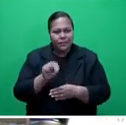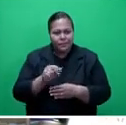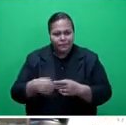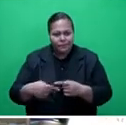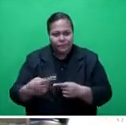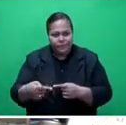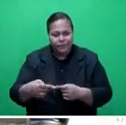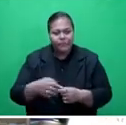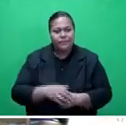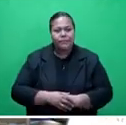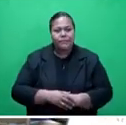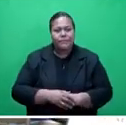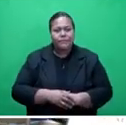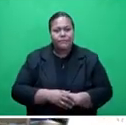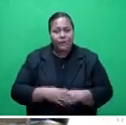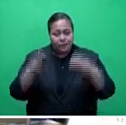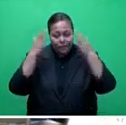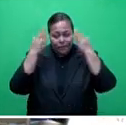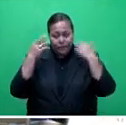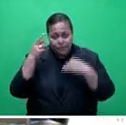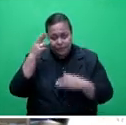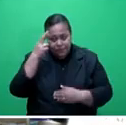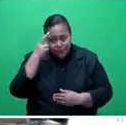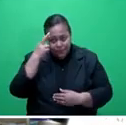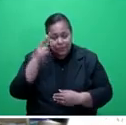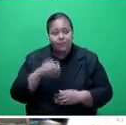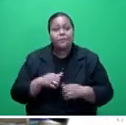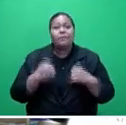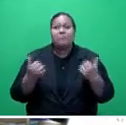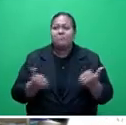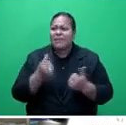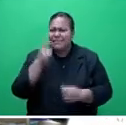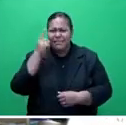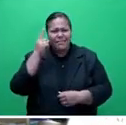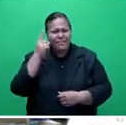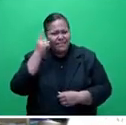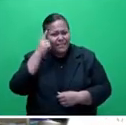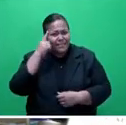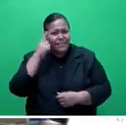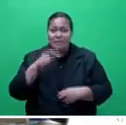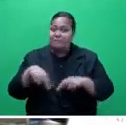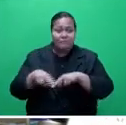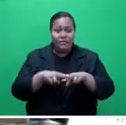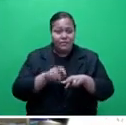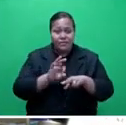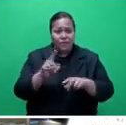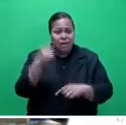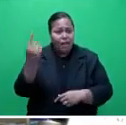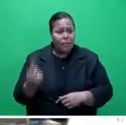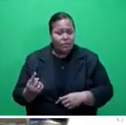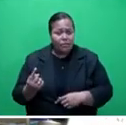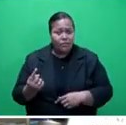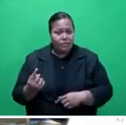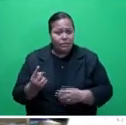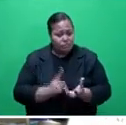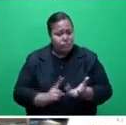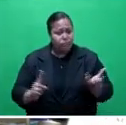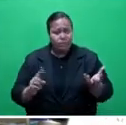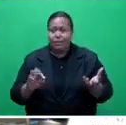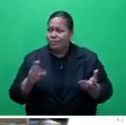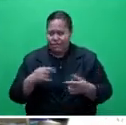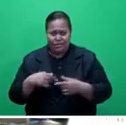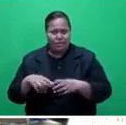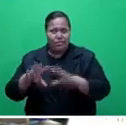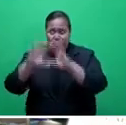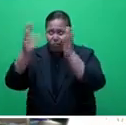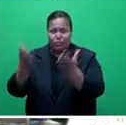Mr. Speaker, sir, despite what many may think, Fiji is not alone in having to adapt to the post-COVID world, but our challenge